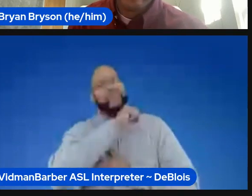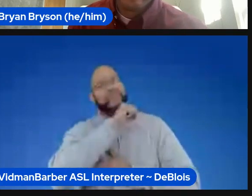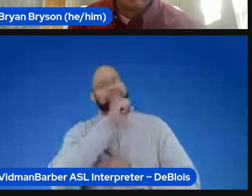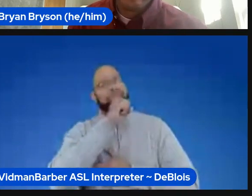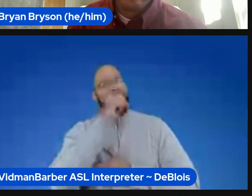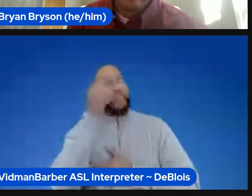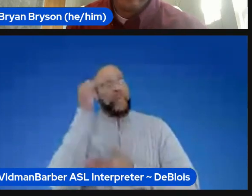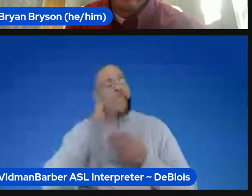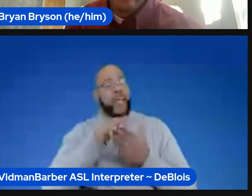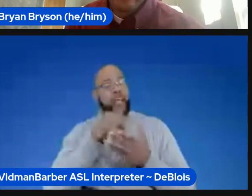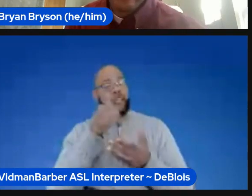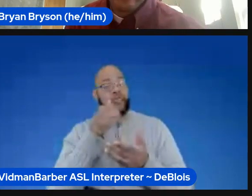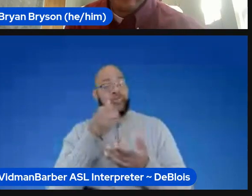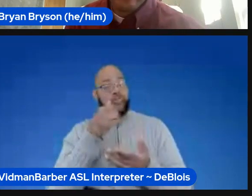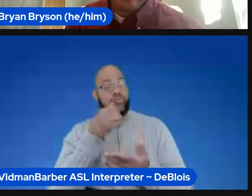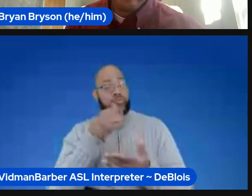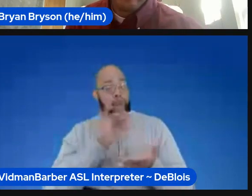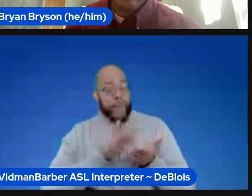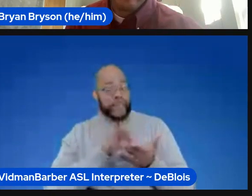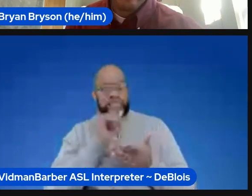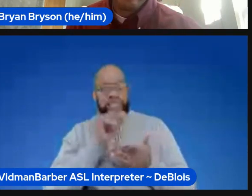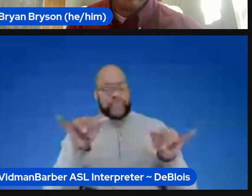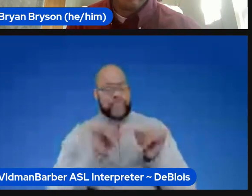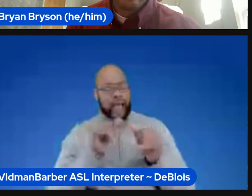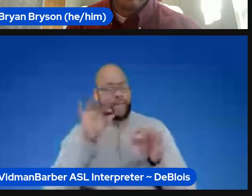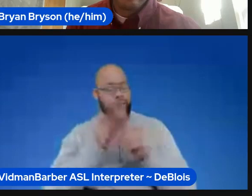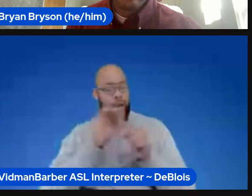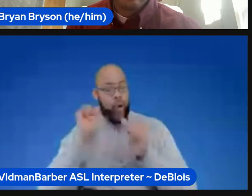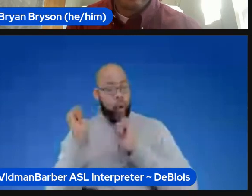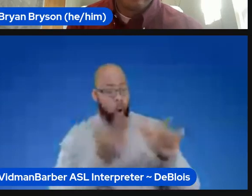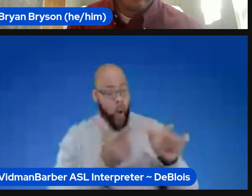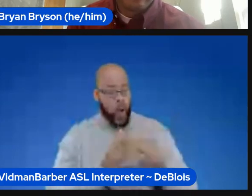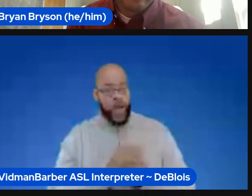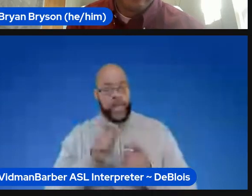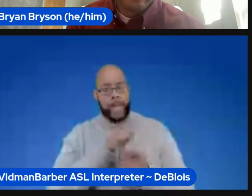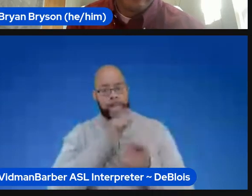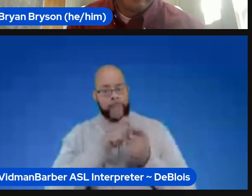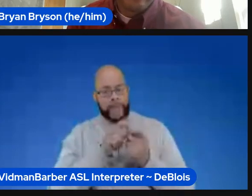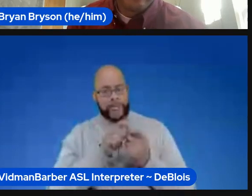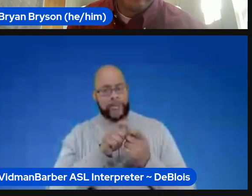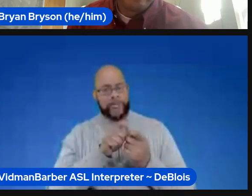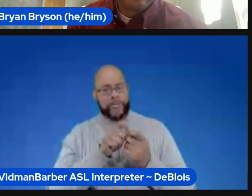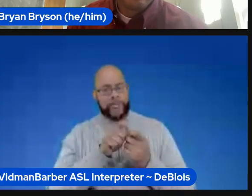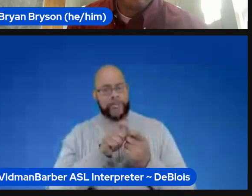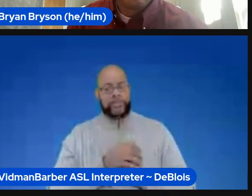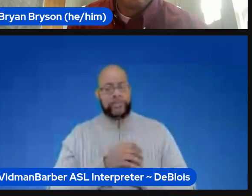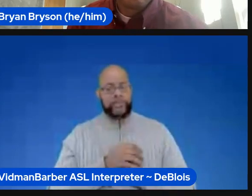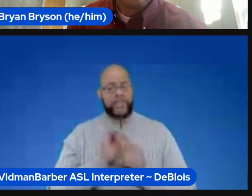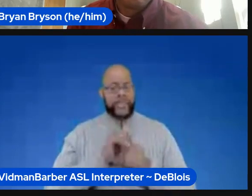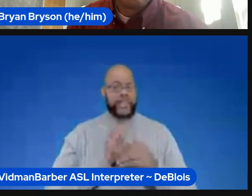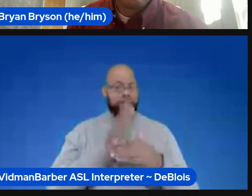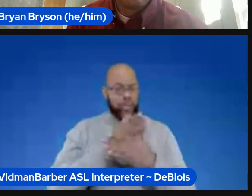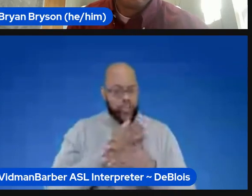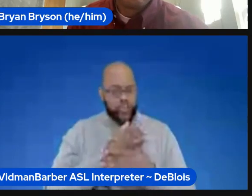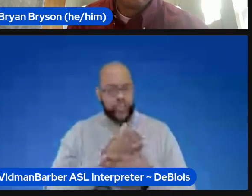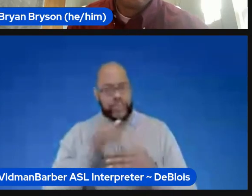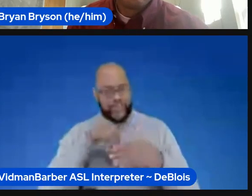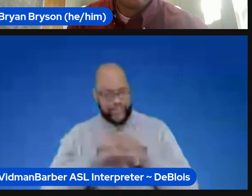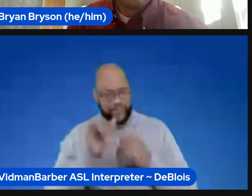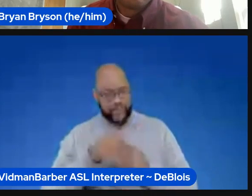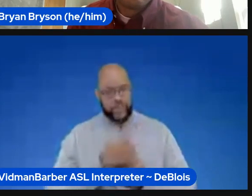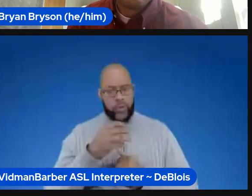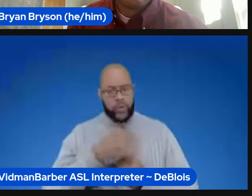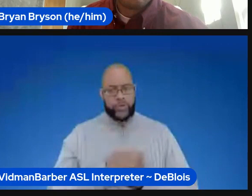are not one size fit all, and the expression precision medicine or personalized interventions came in. So